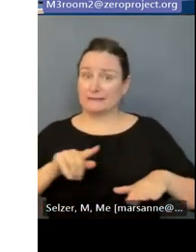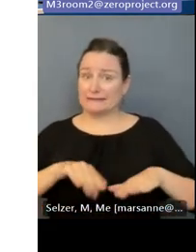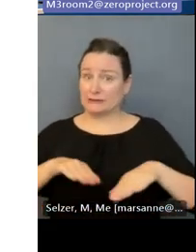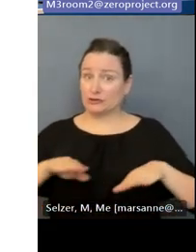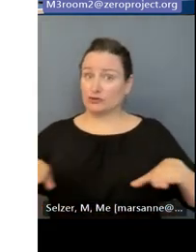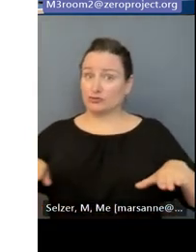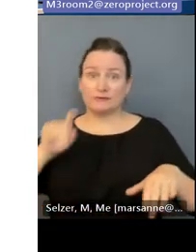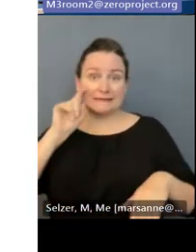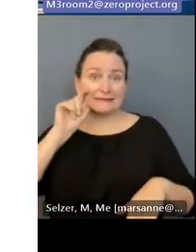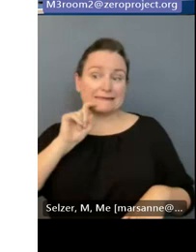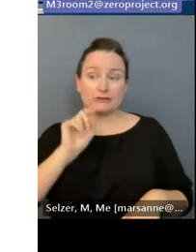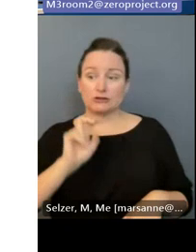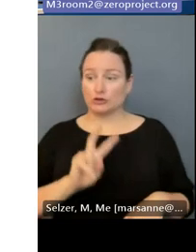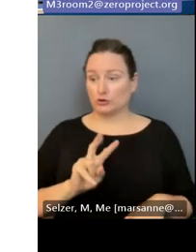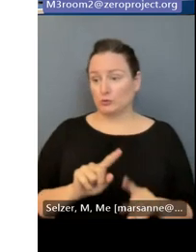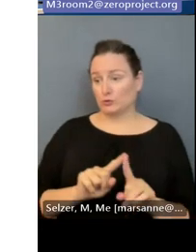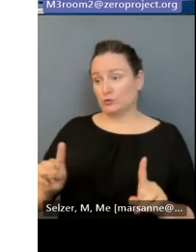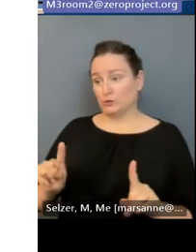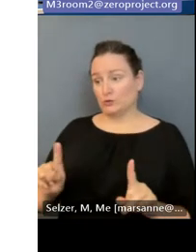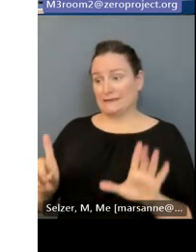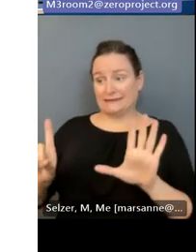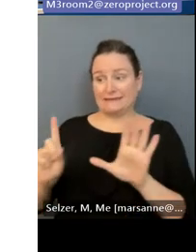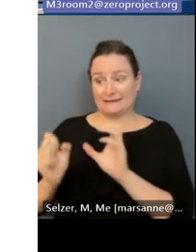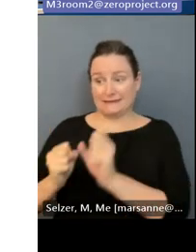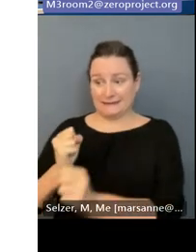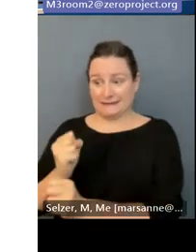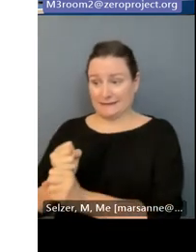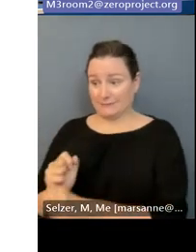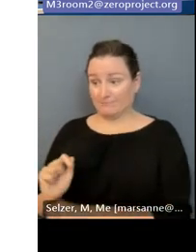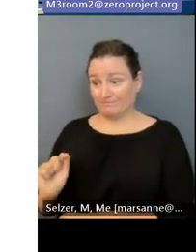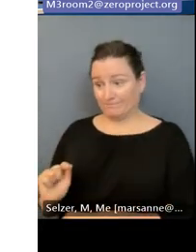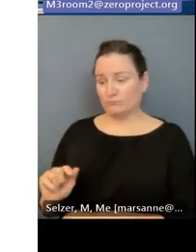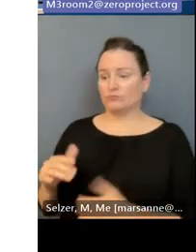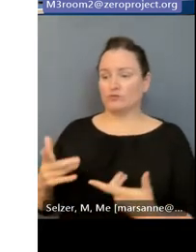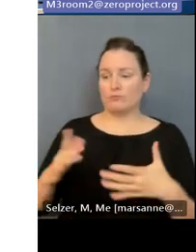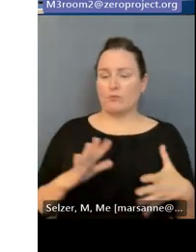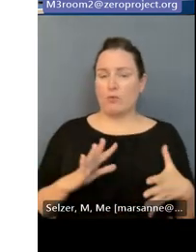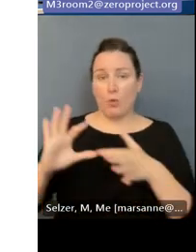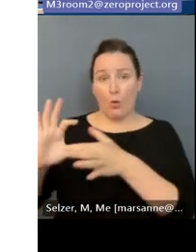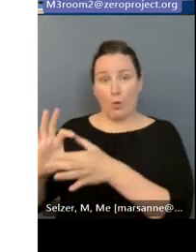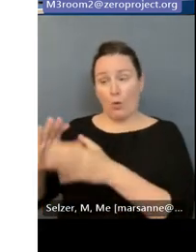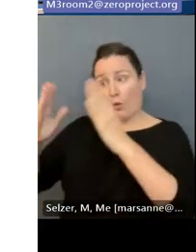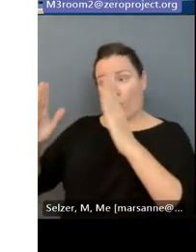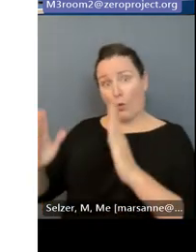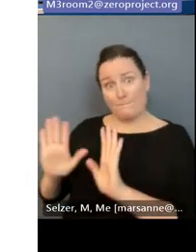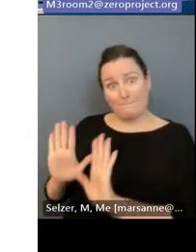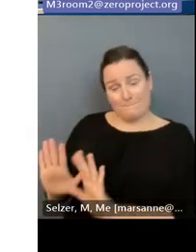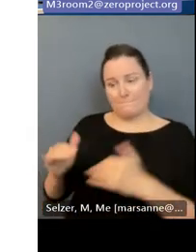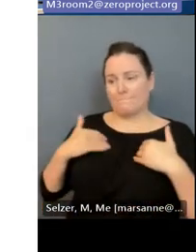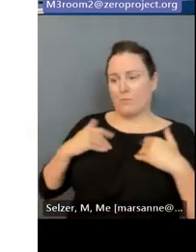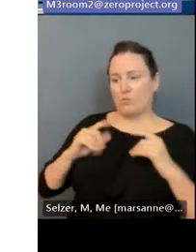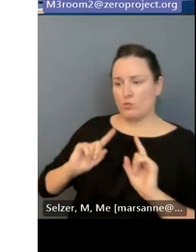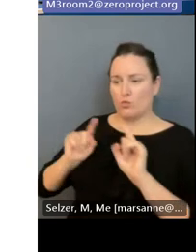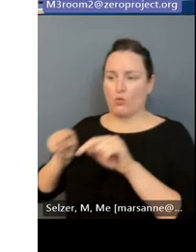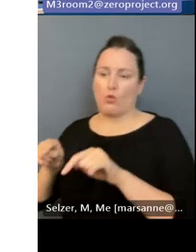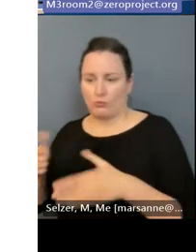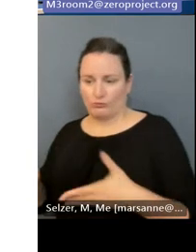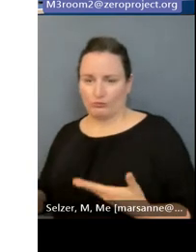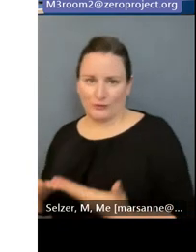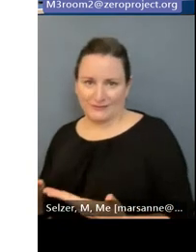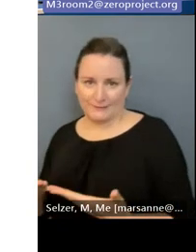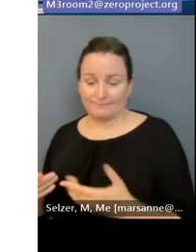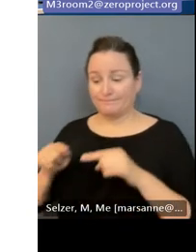group 2 to 6 years. So basically, these children have intellectual difficulties, physical disabilities, or